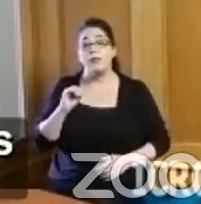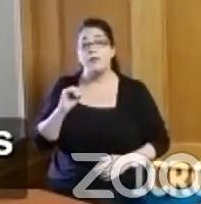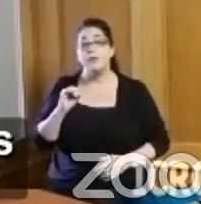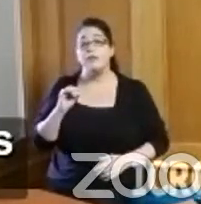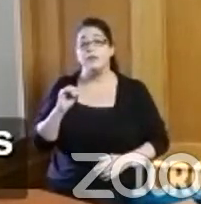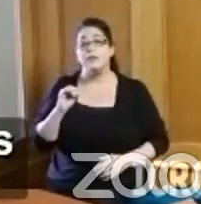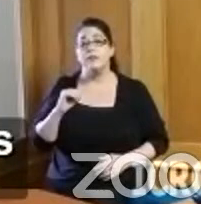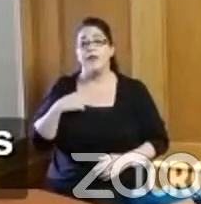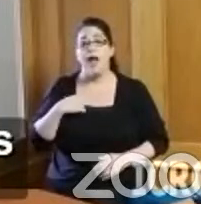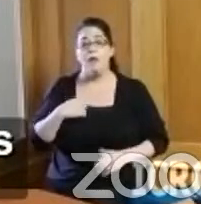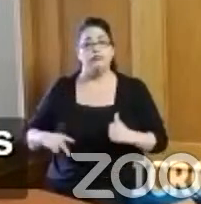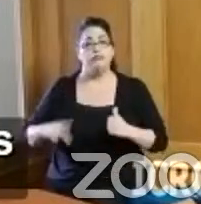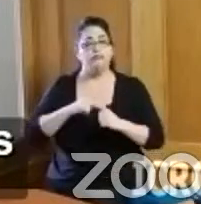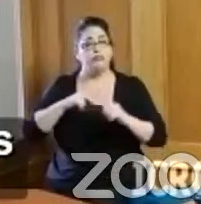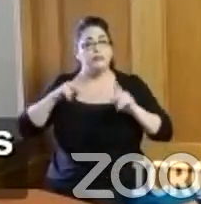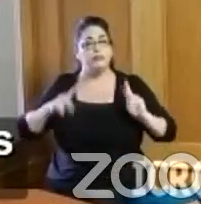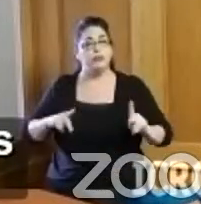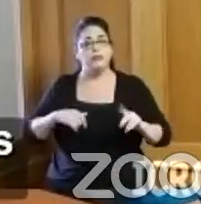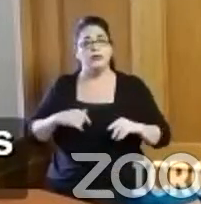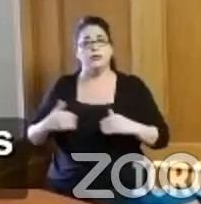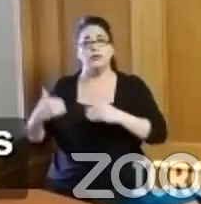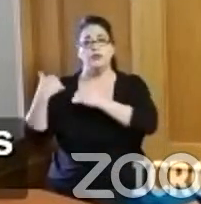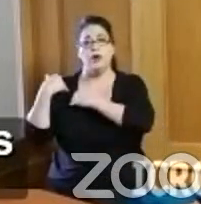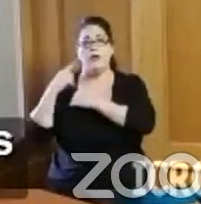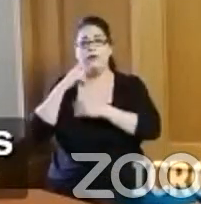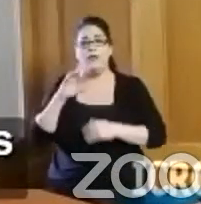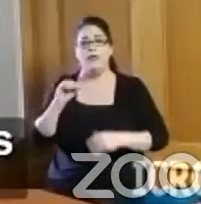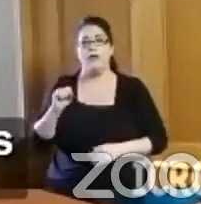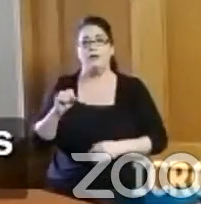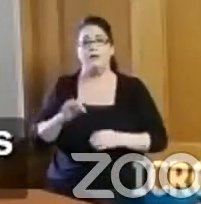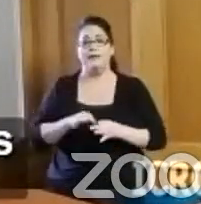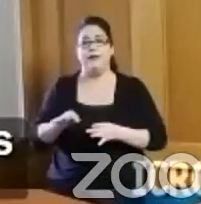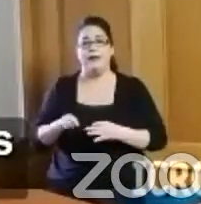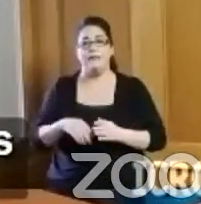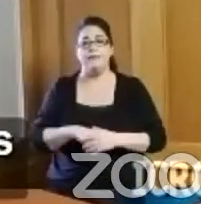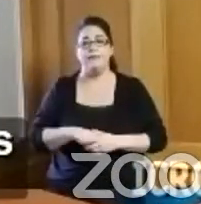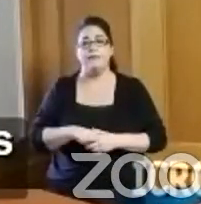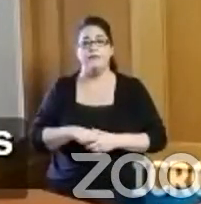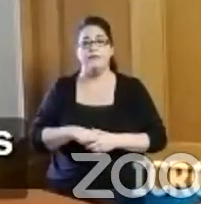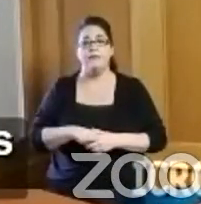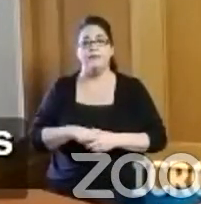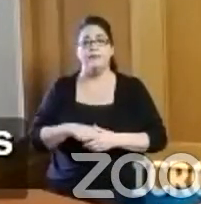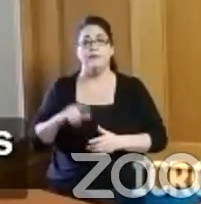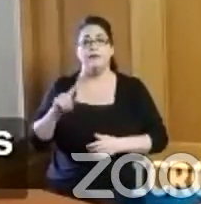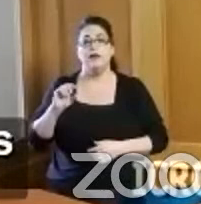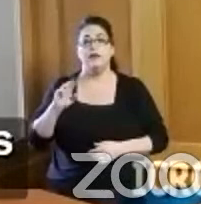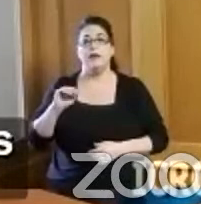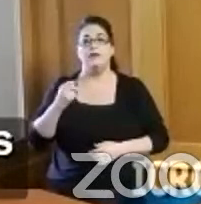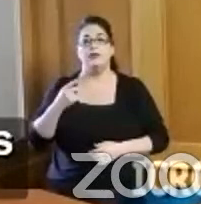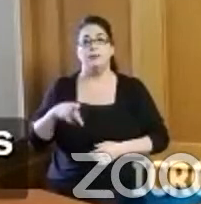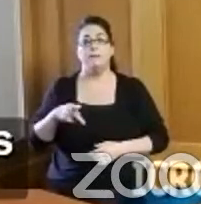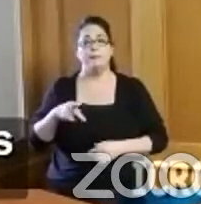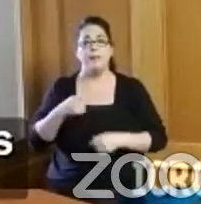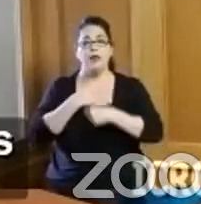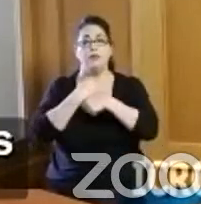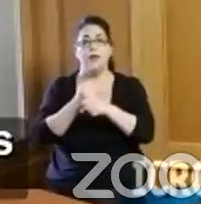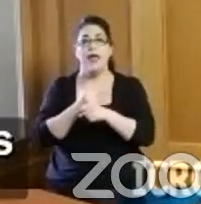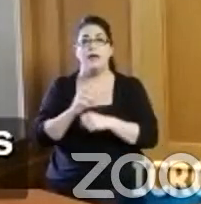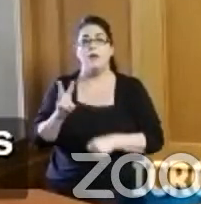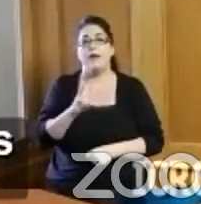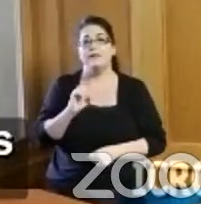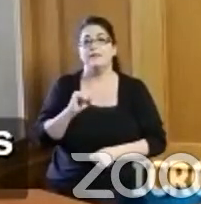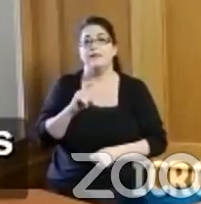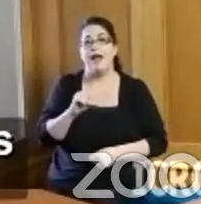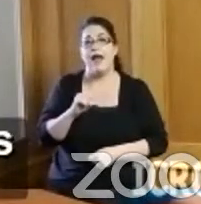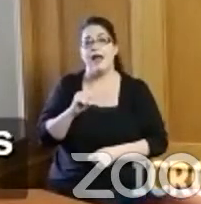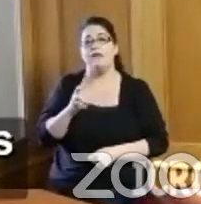was the principal in charge for the master plan for Wasson Way. What the township has created is effectively the West Side version of